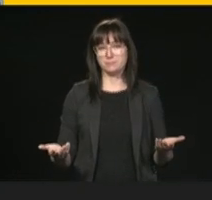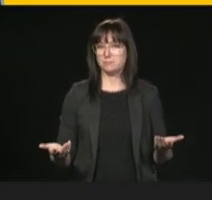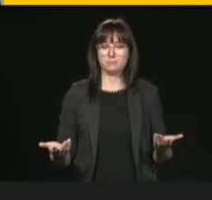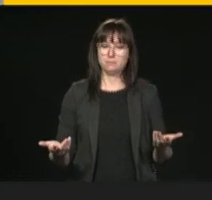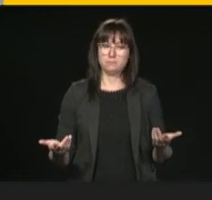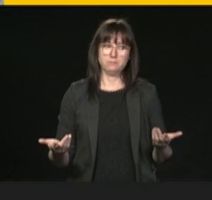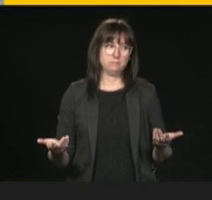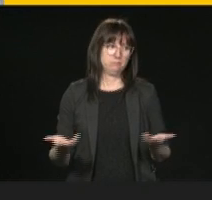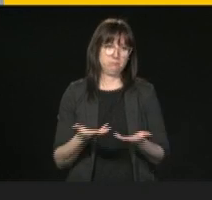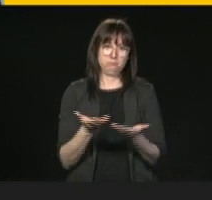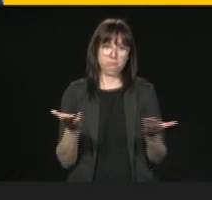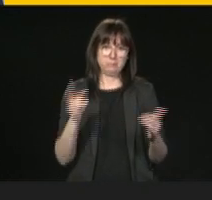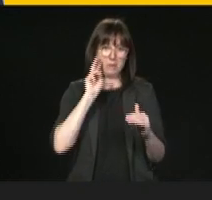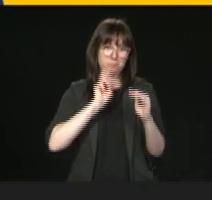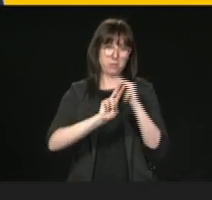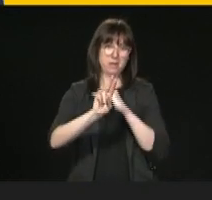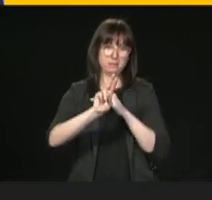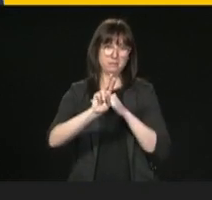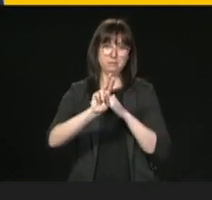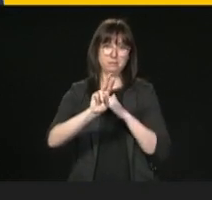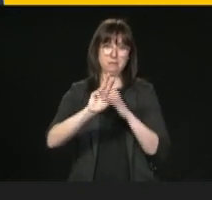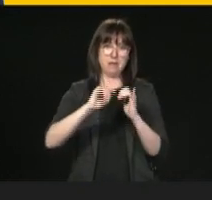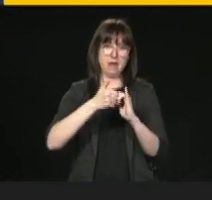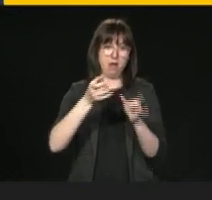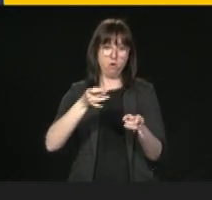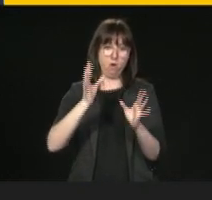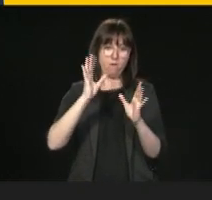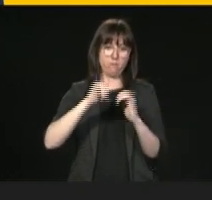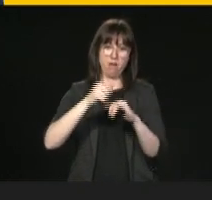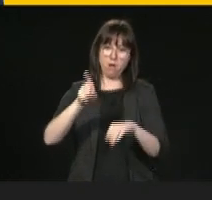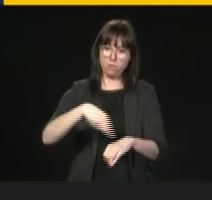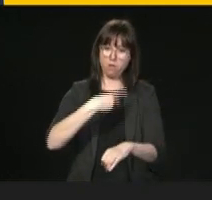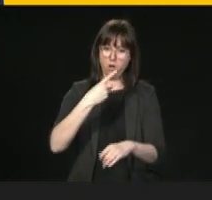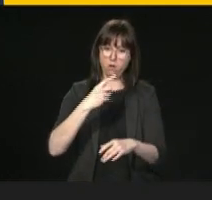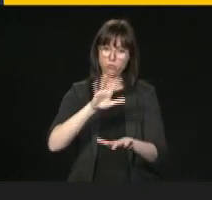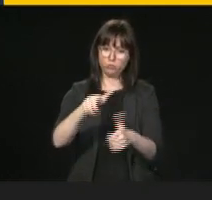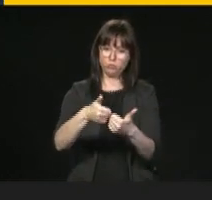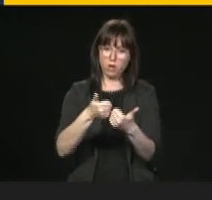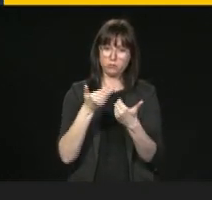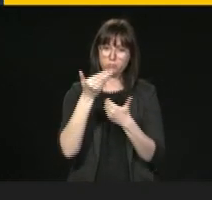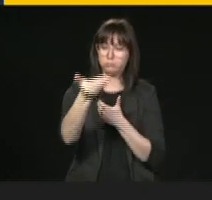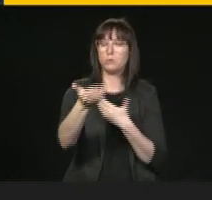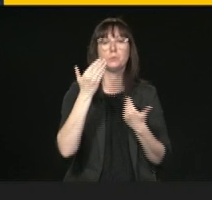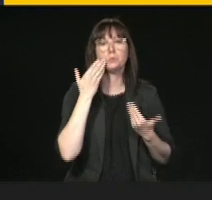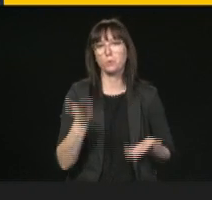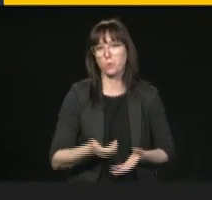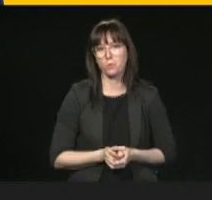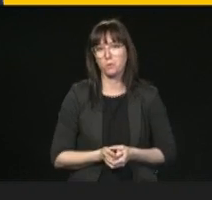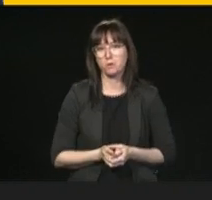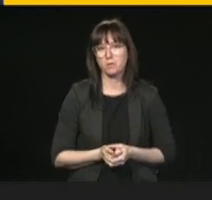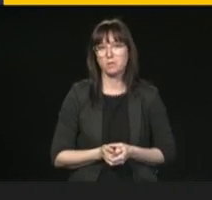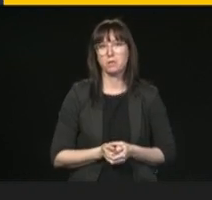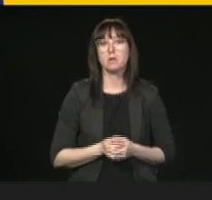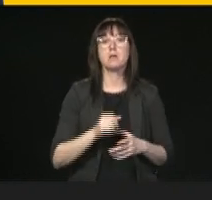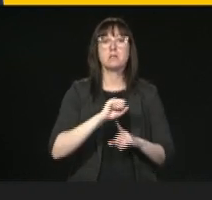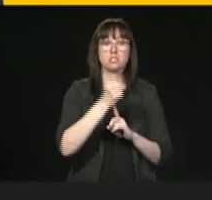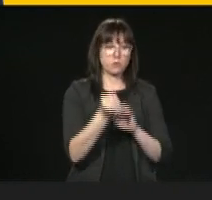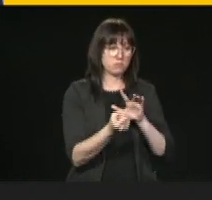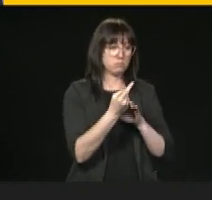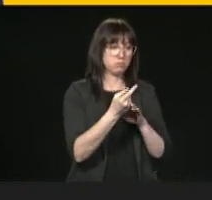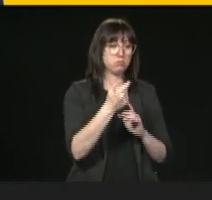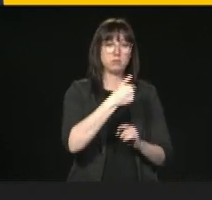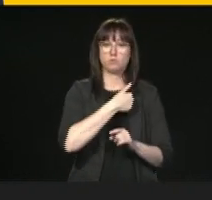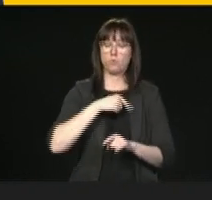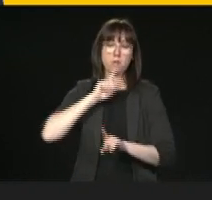depth or the duration of this challenge. You've seen us respond, I would argue, as fast as we can to the challenges that we're